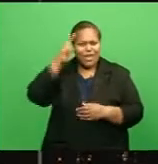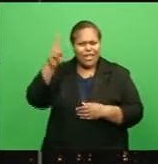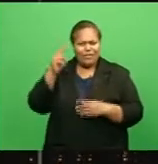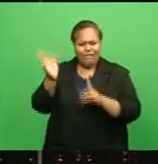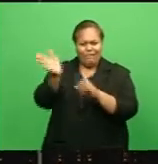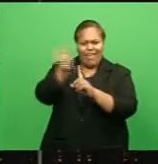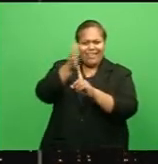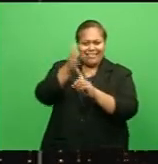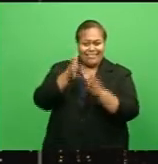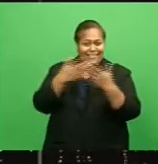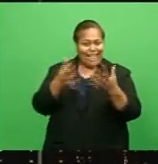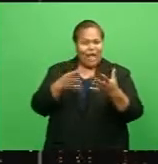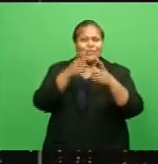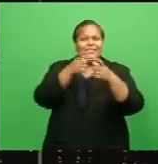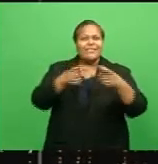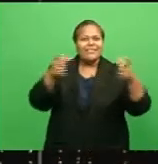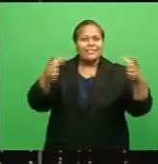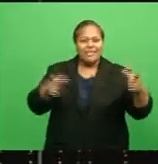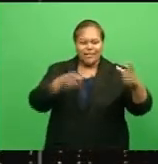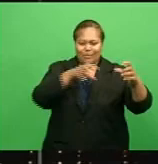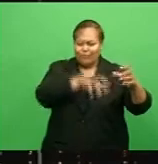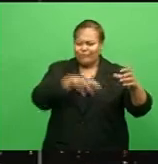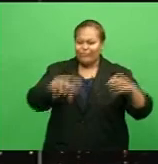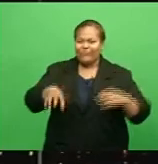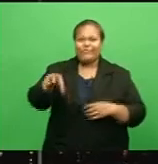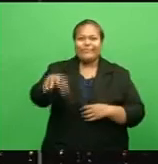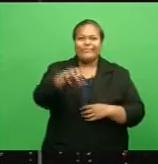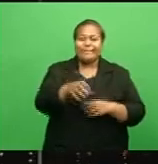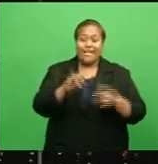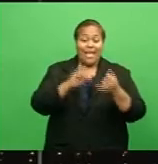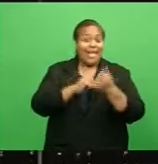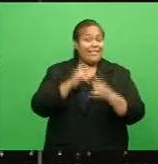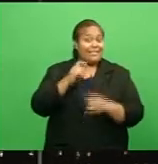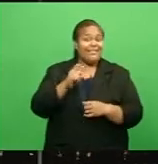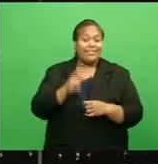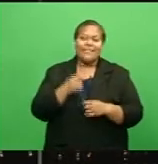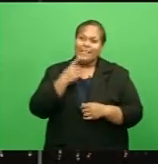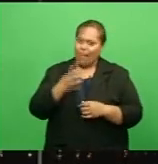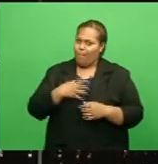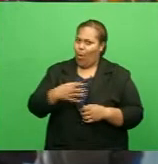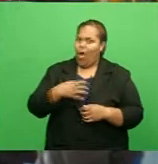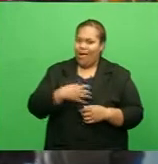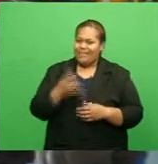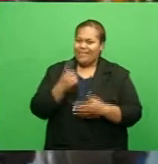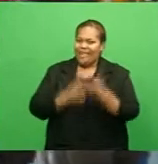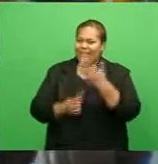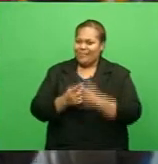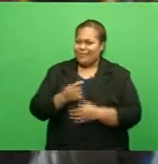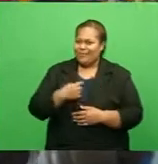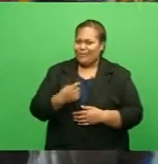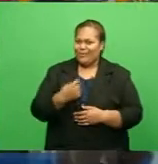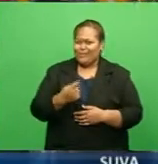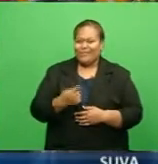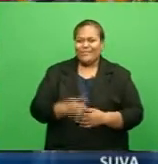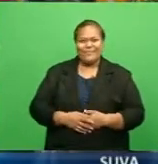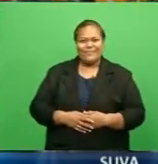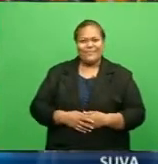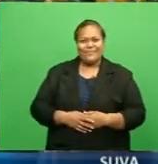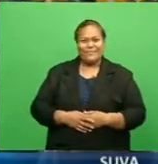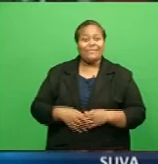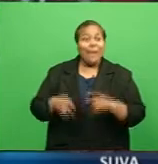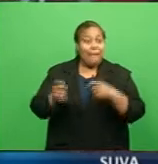the city, and the Suva City Council says there's still a lot more to come. The Suva Municipal Market